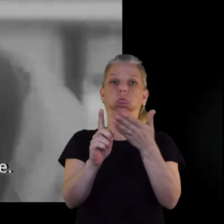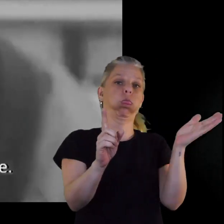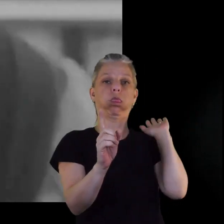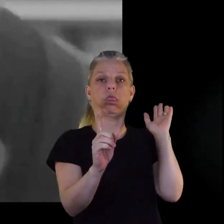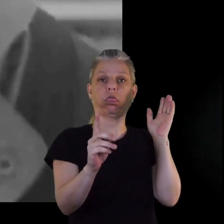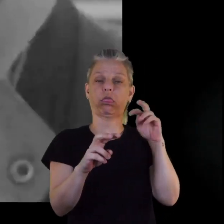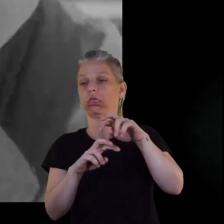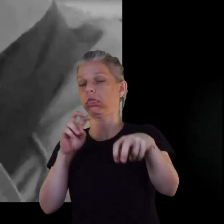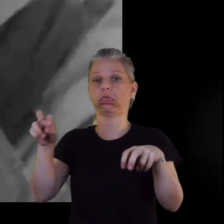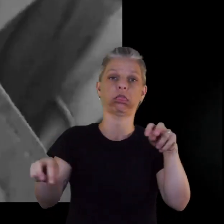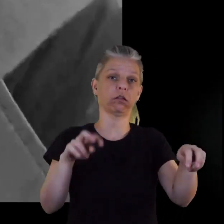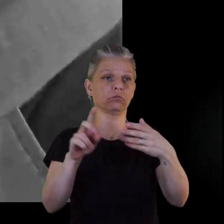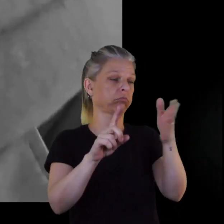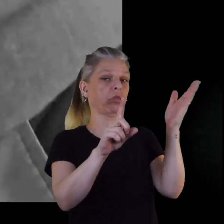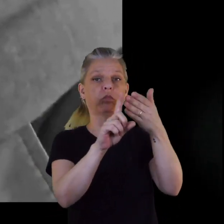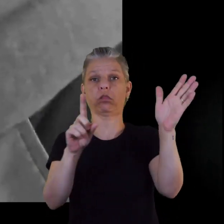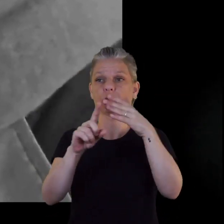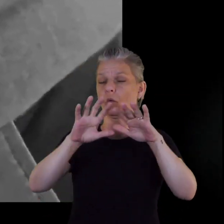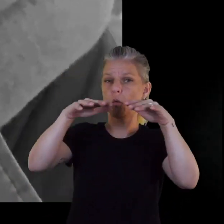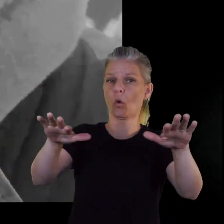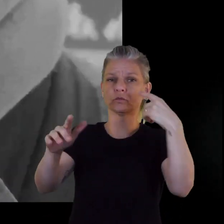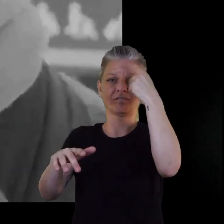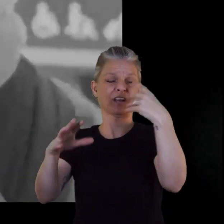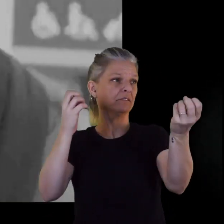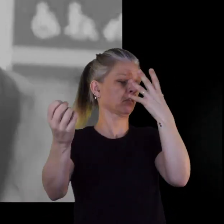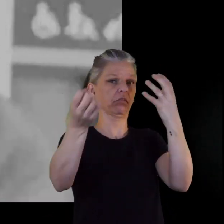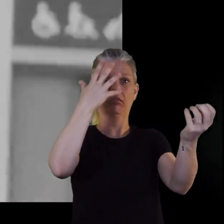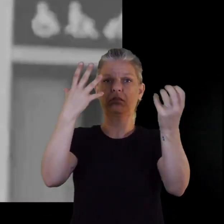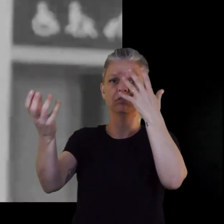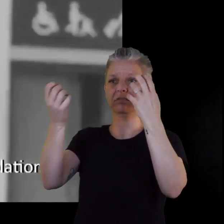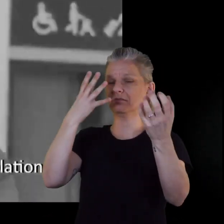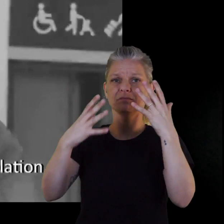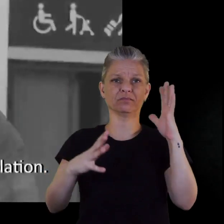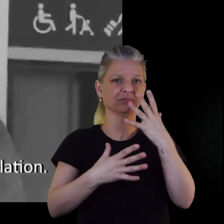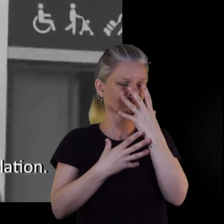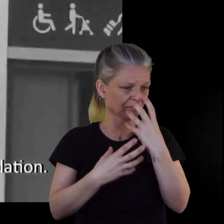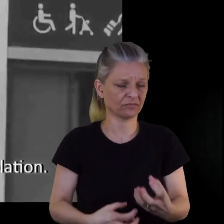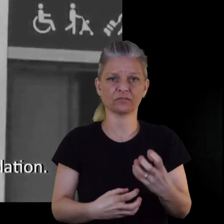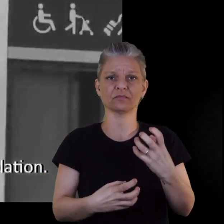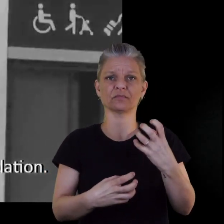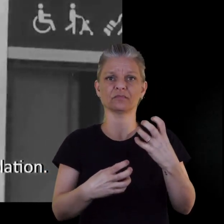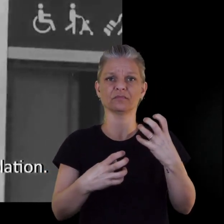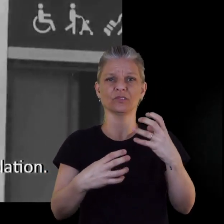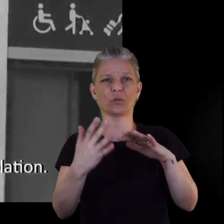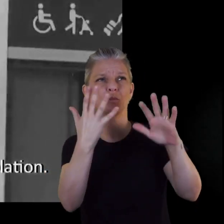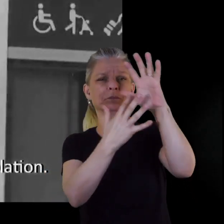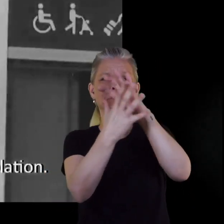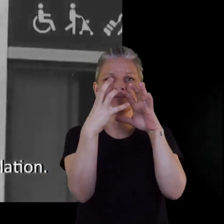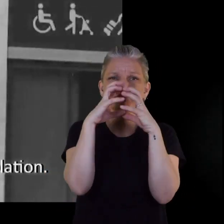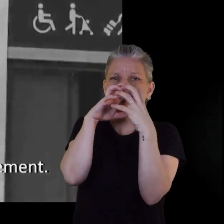me off balance. A ballad of pareidolia, an ocean of faces. I'm lost in the solemn graces of condemnation